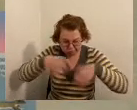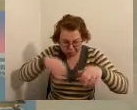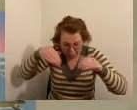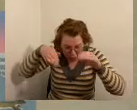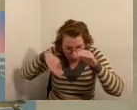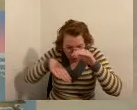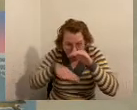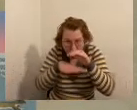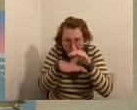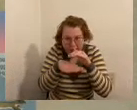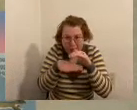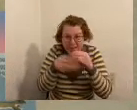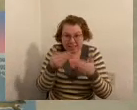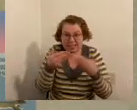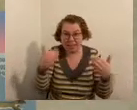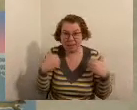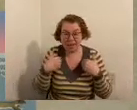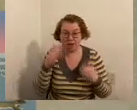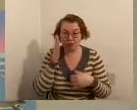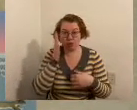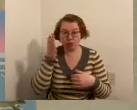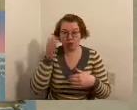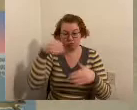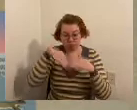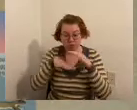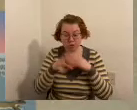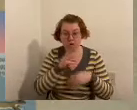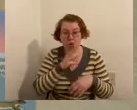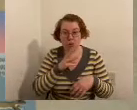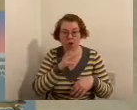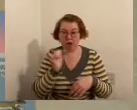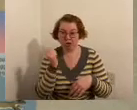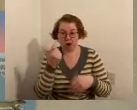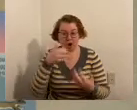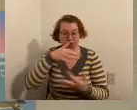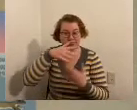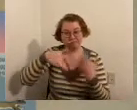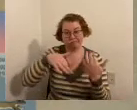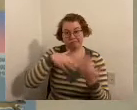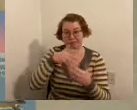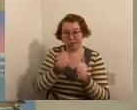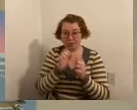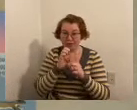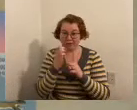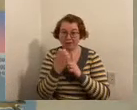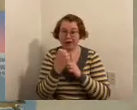animals will go into the water. They're all interacting with their environment.